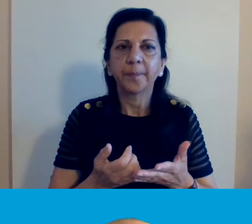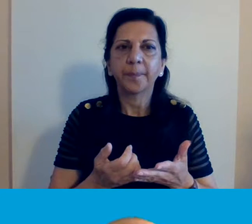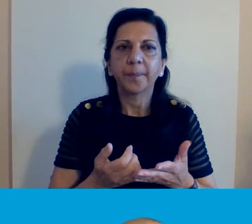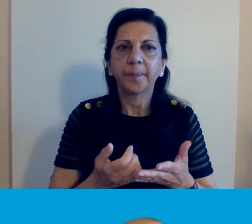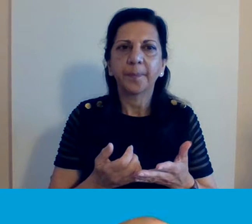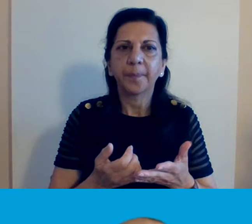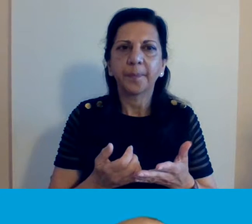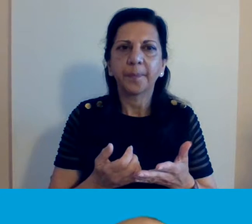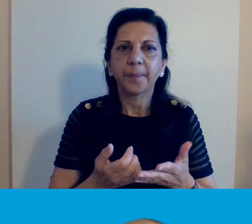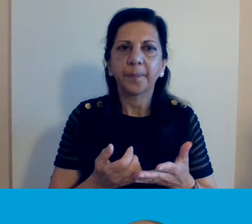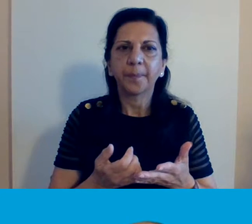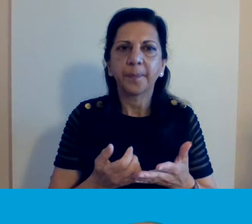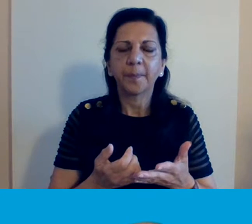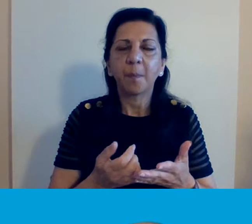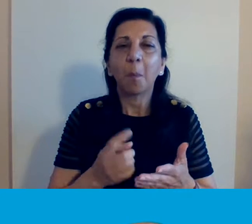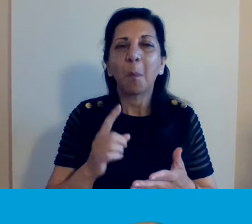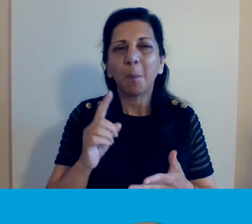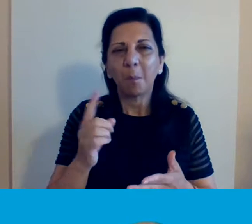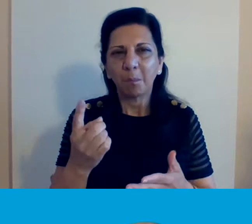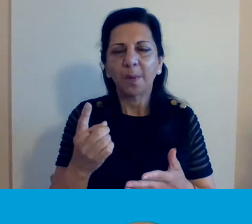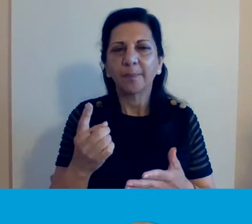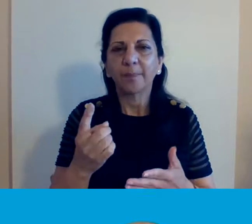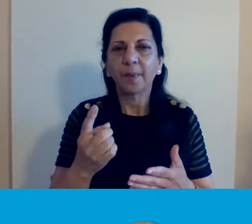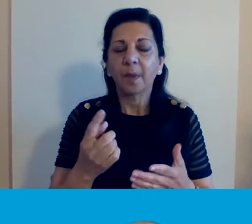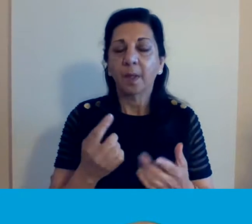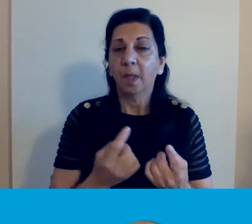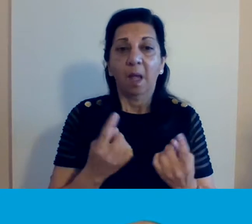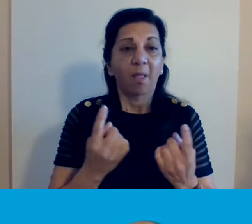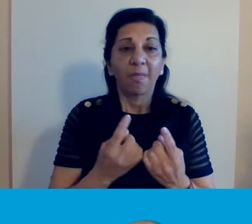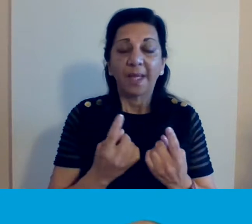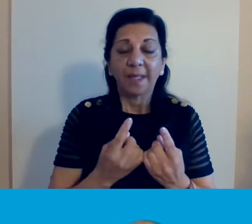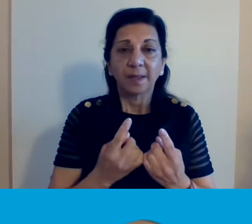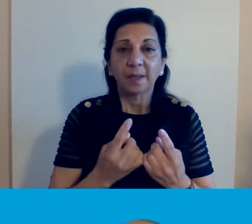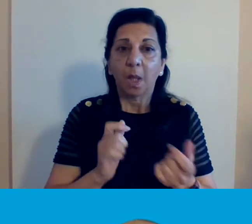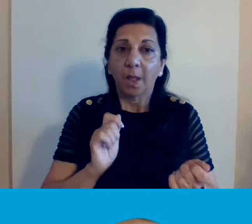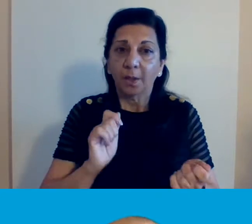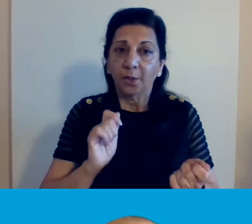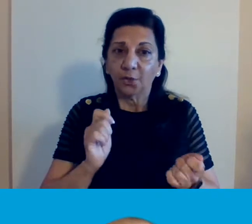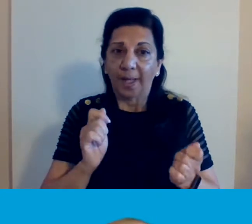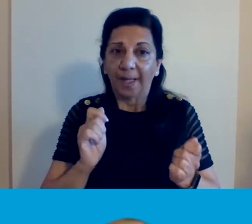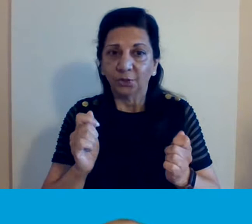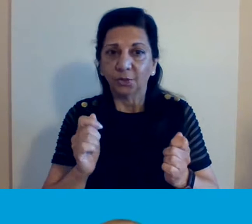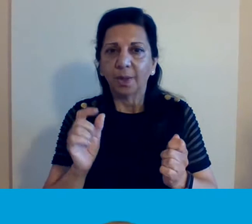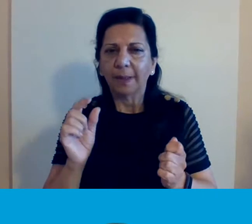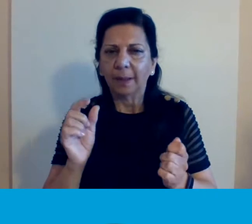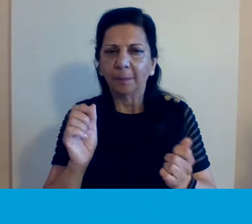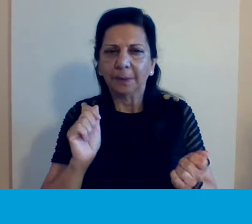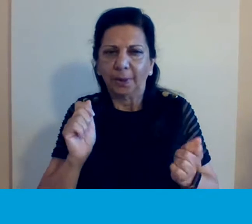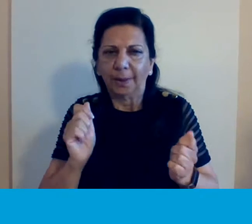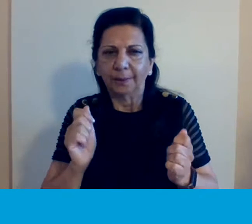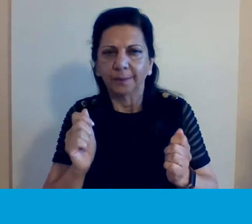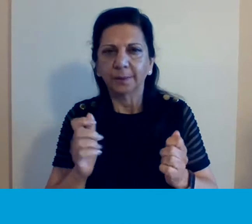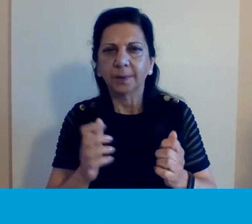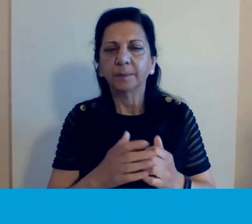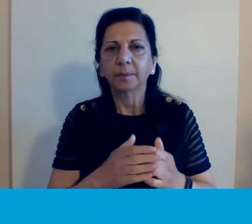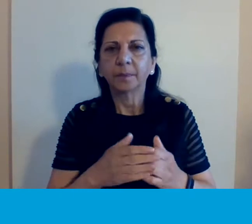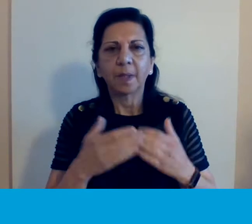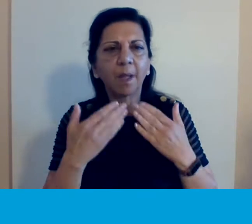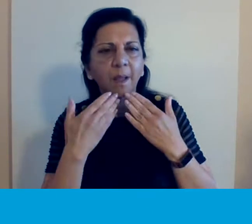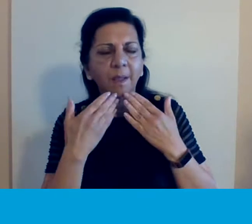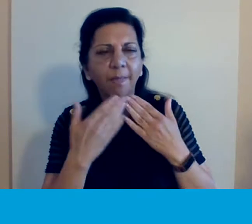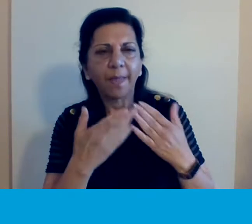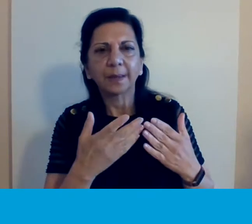to be a slight variation as there was before. Brigid, do you want to comment on that as well? Thanks, Chair, certainly.